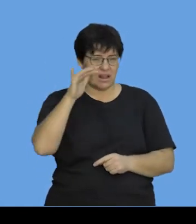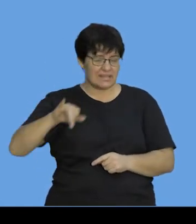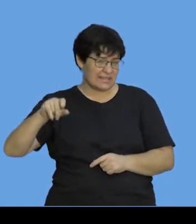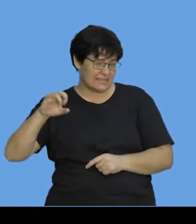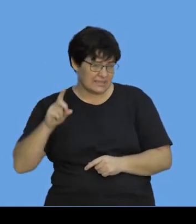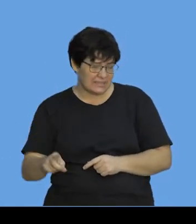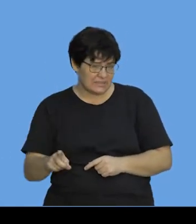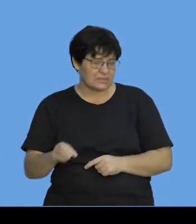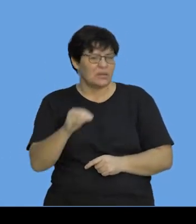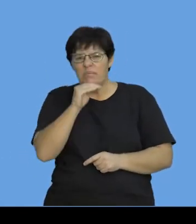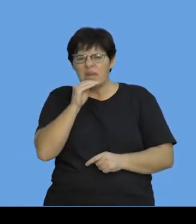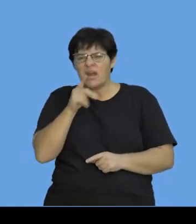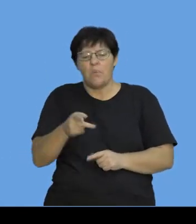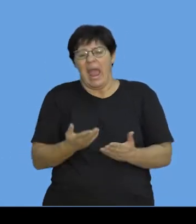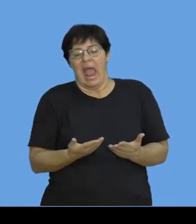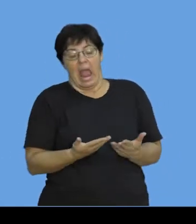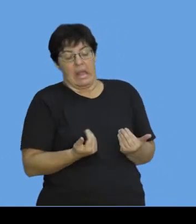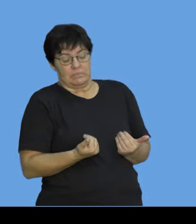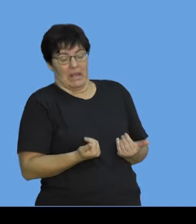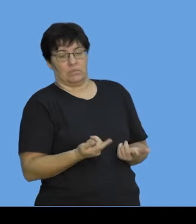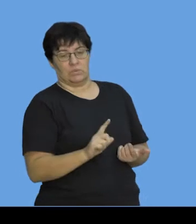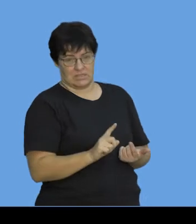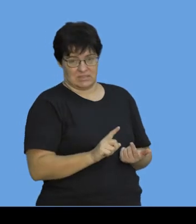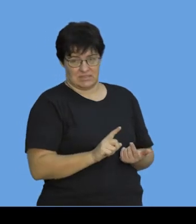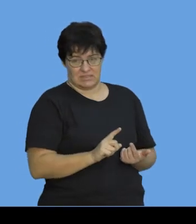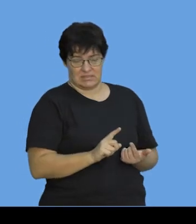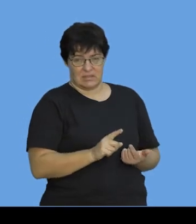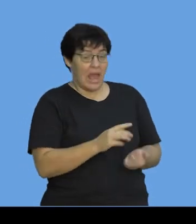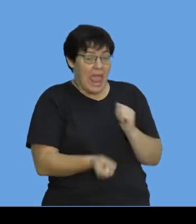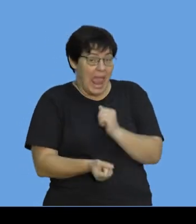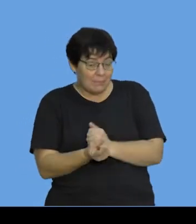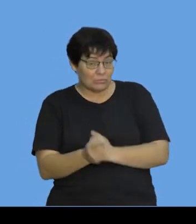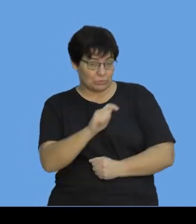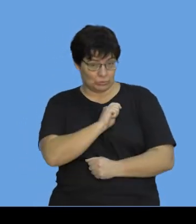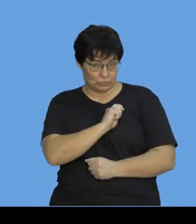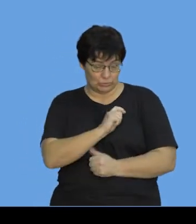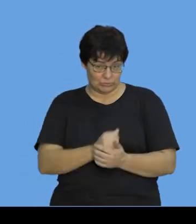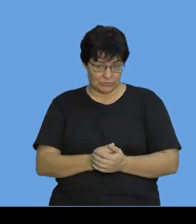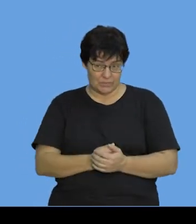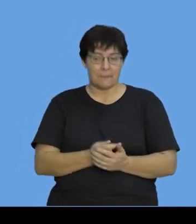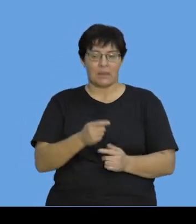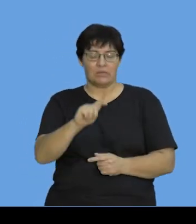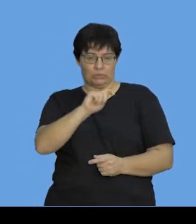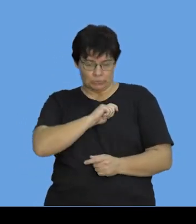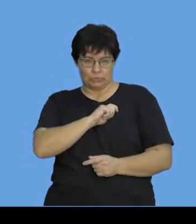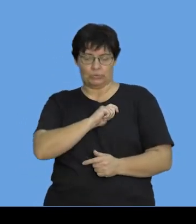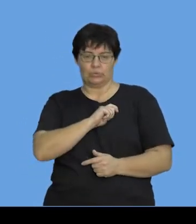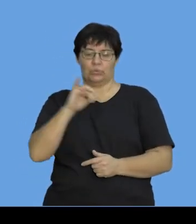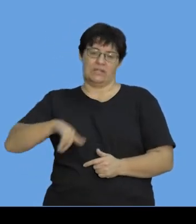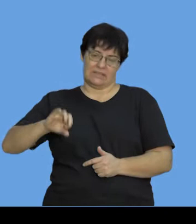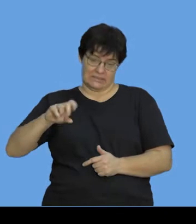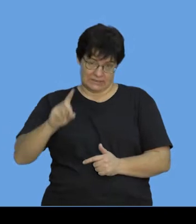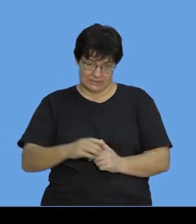actually expected versus what actually happens, which is the actual yield. So these are some of the key terms. But